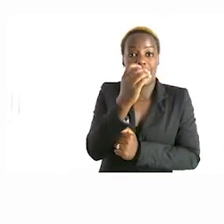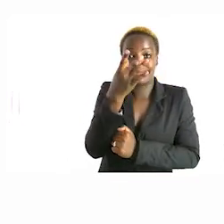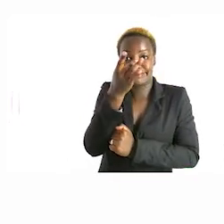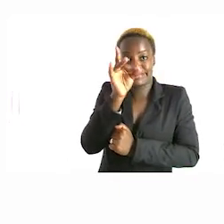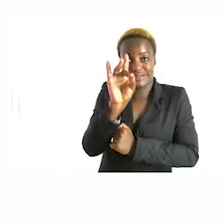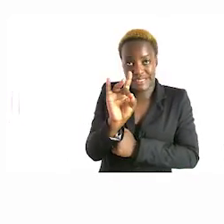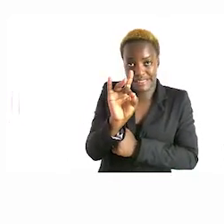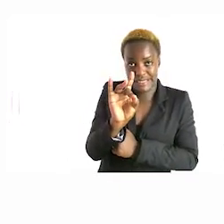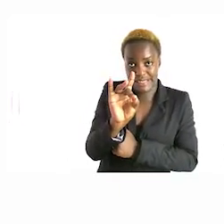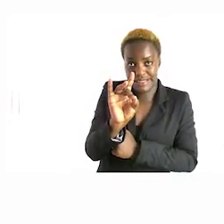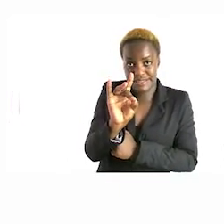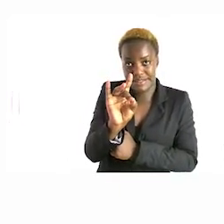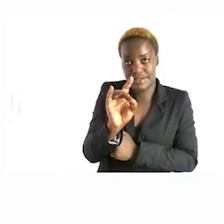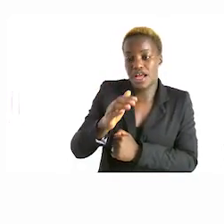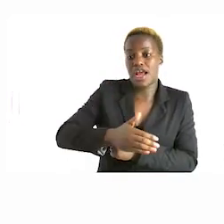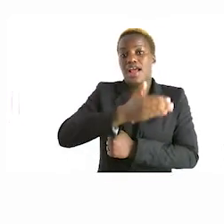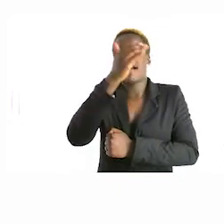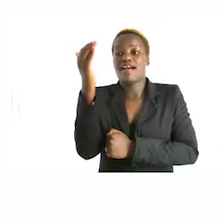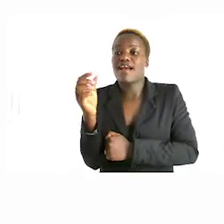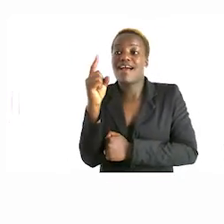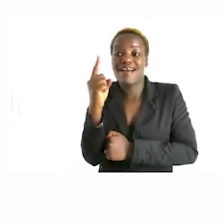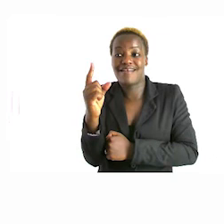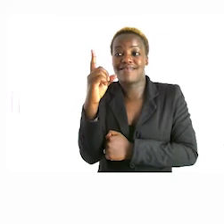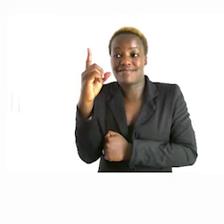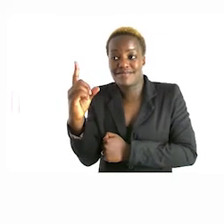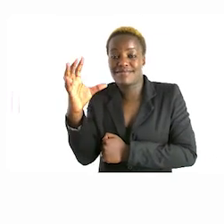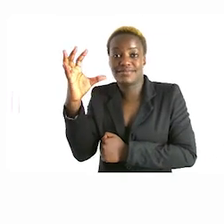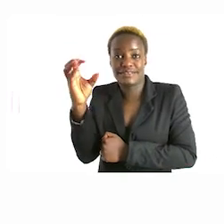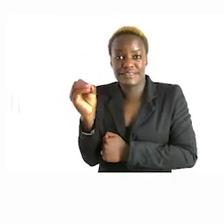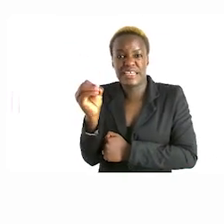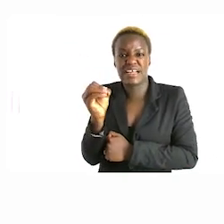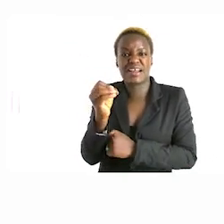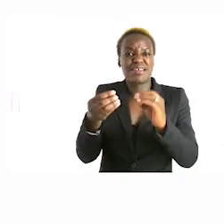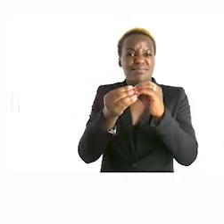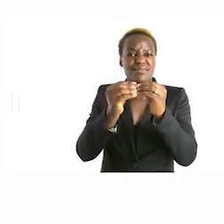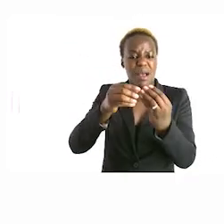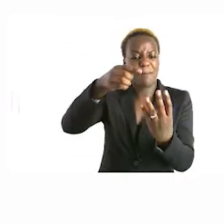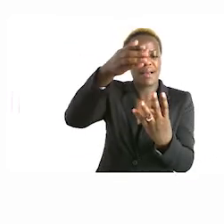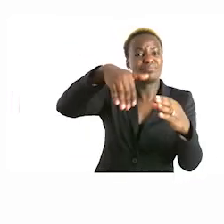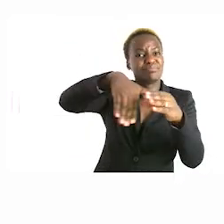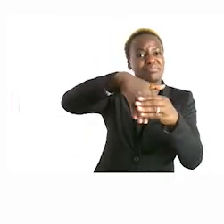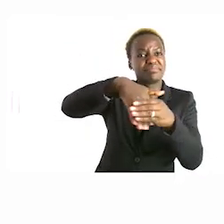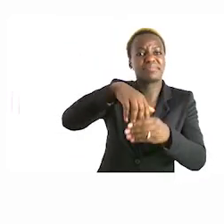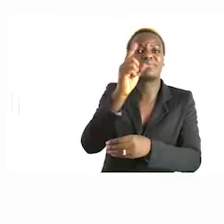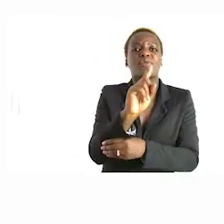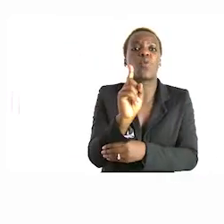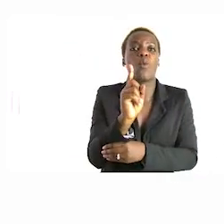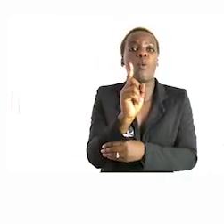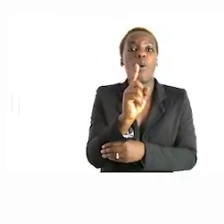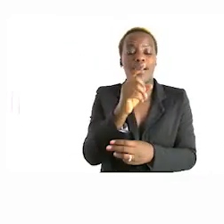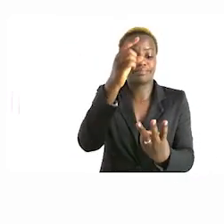108 and 110. What number do we find in the middle? As we are counting